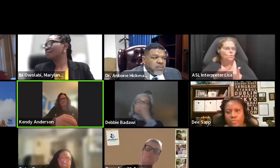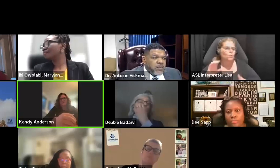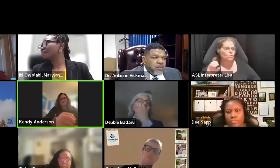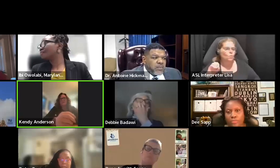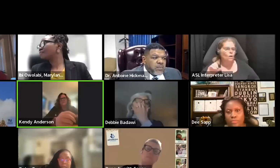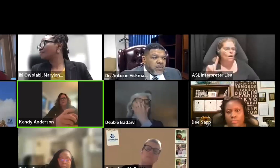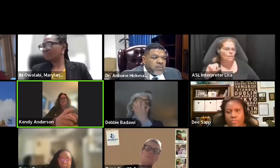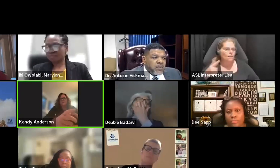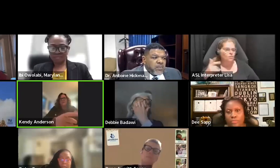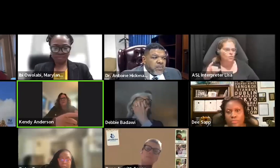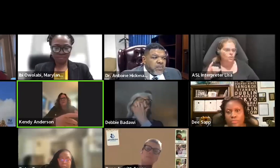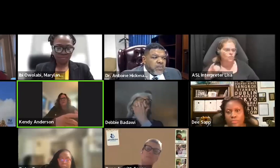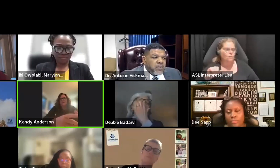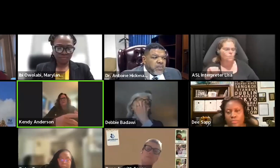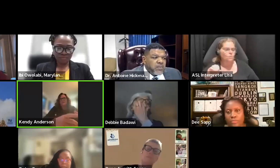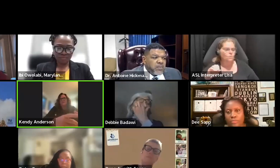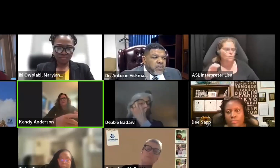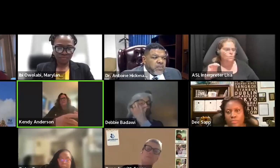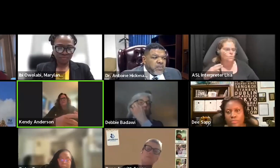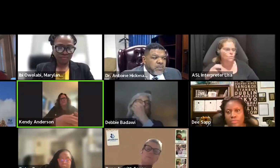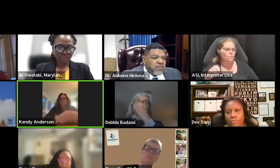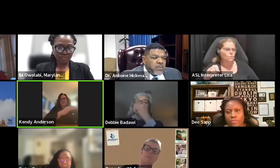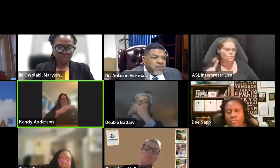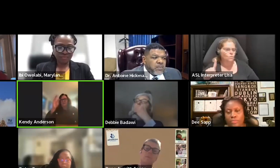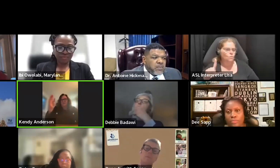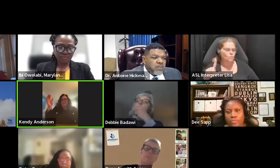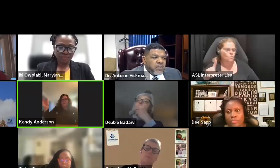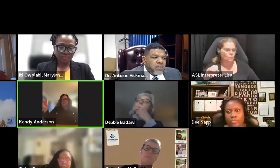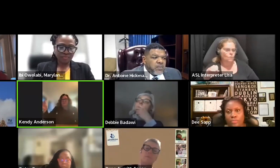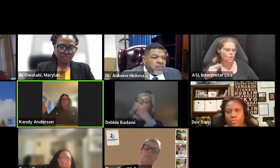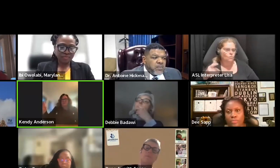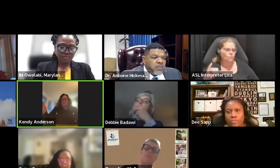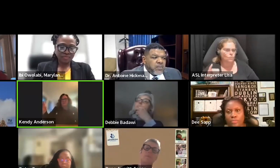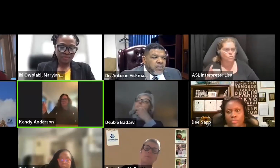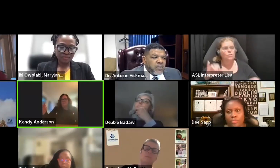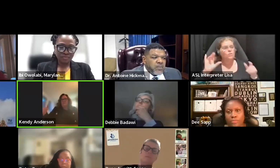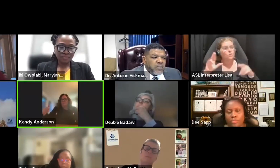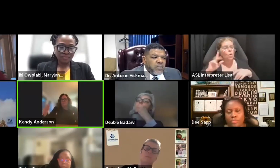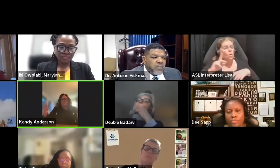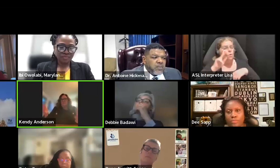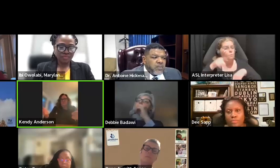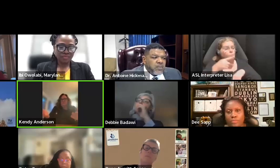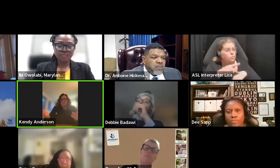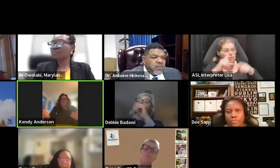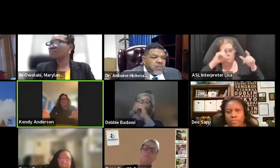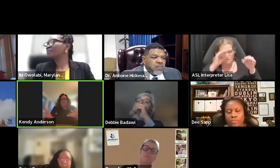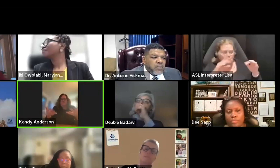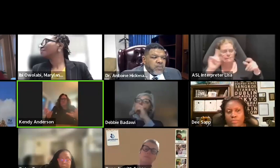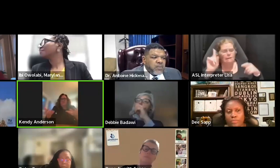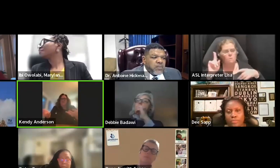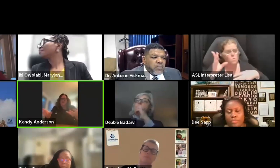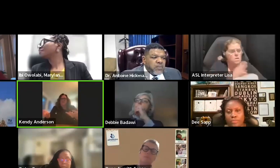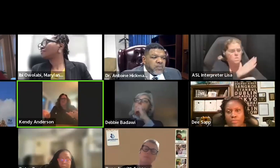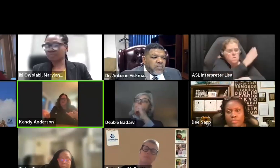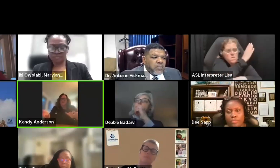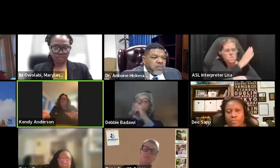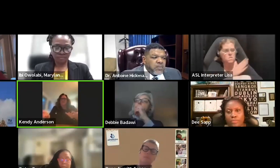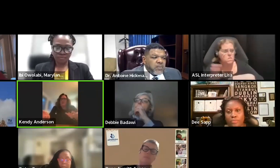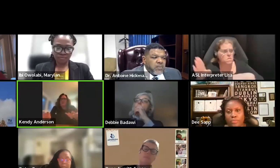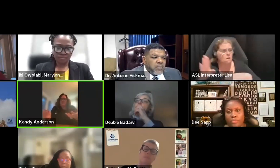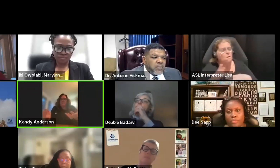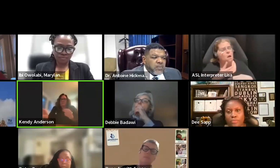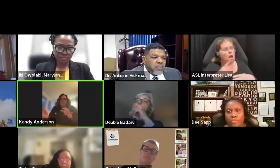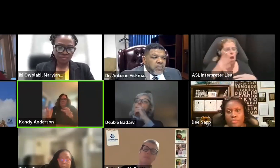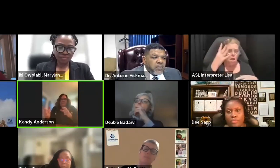It's very flexible, but that allows principals to decide where they are on the continuum. So if you're people are doing a pretty